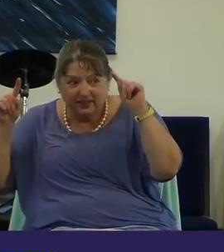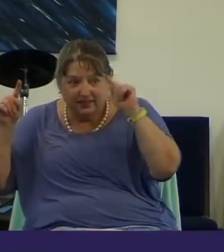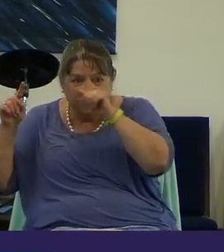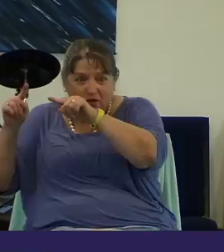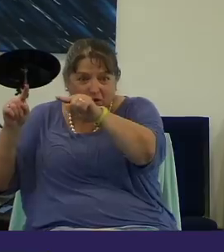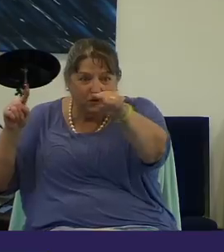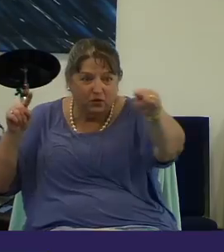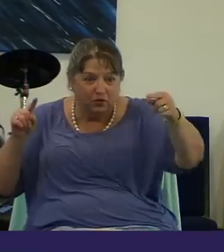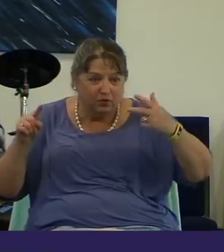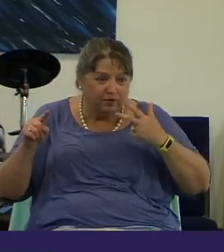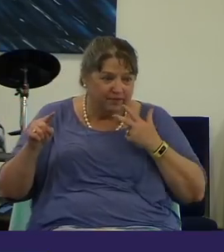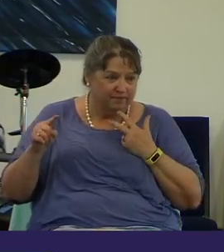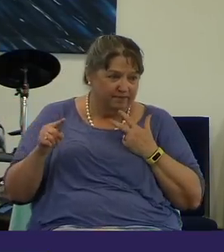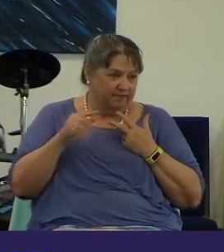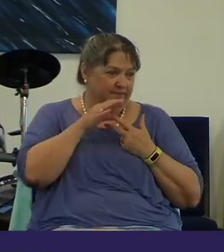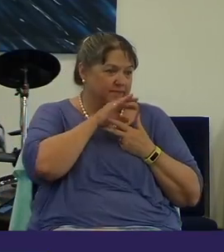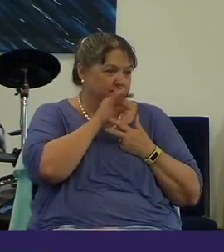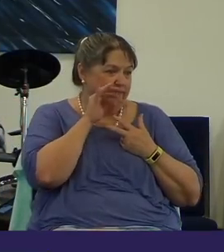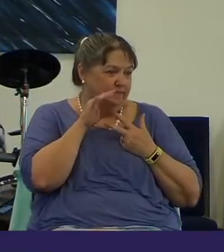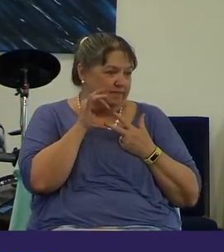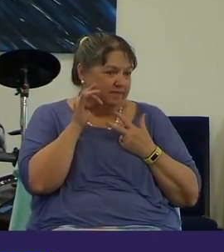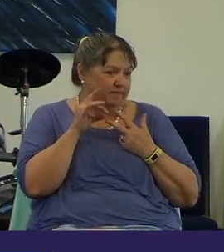Success.